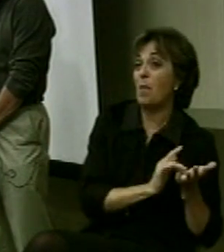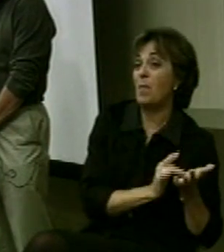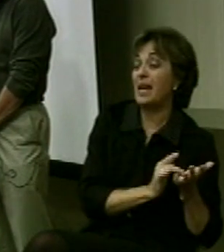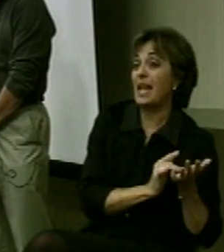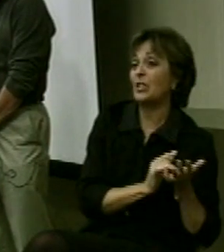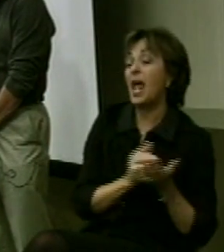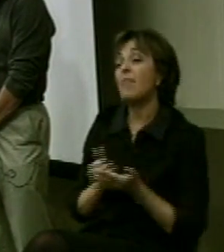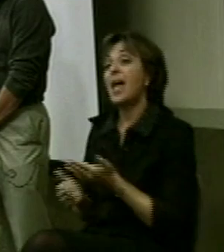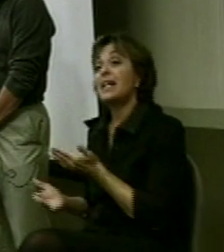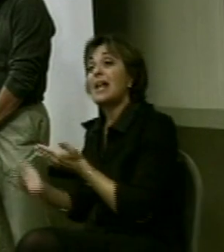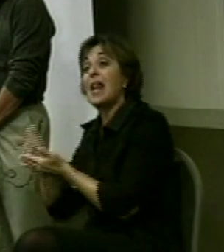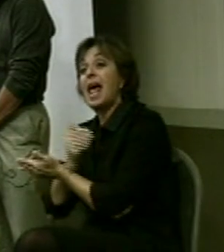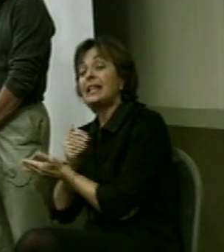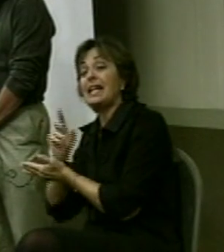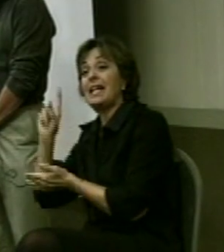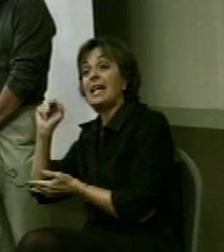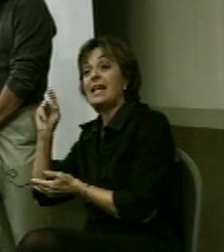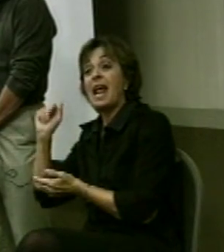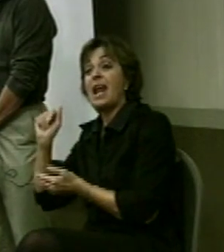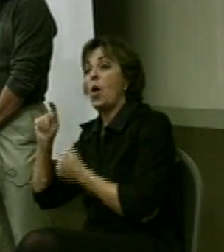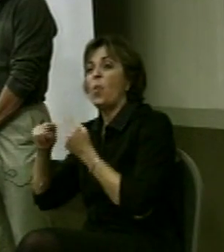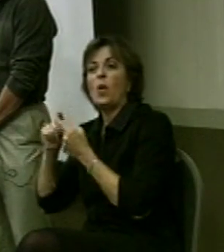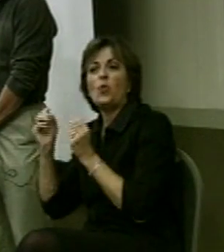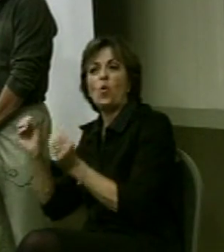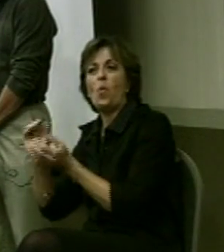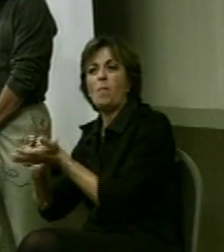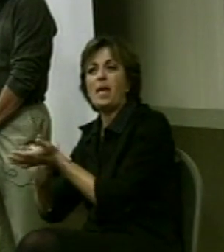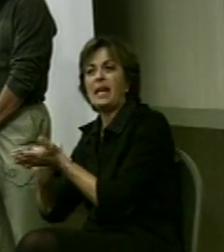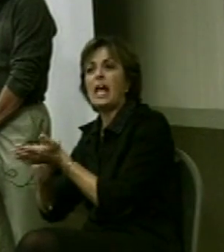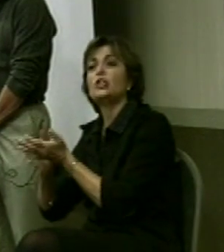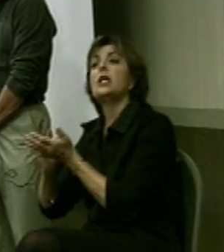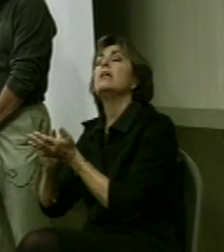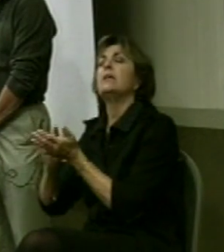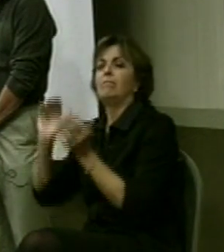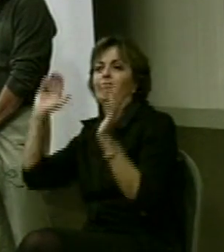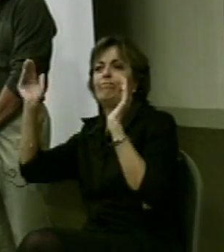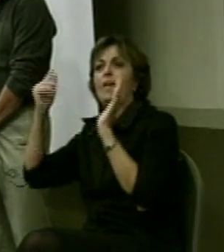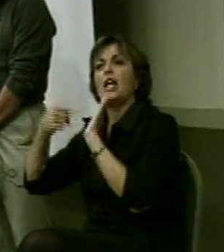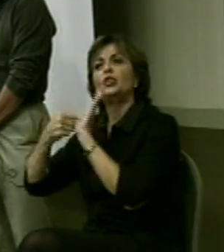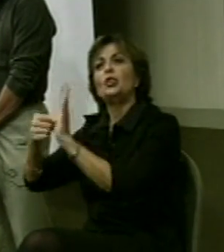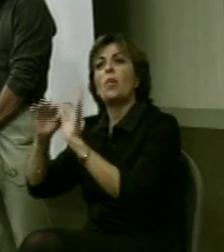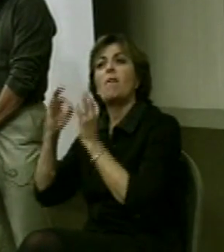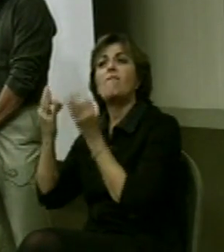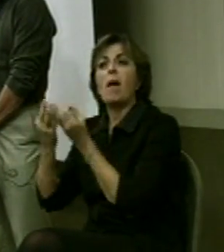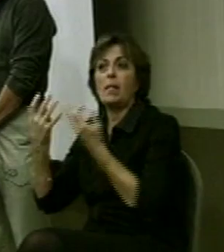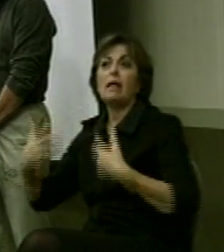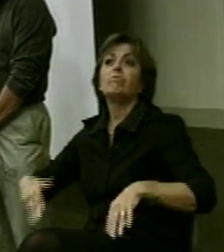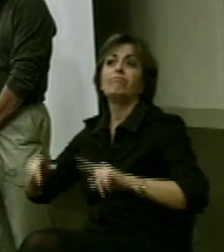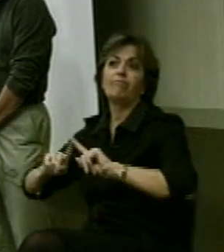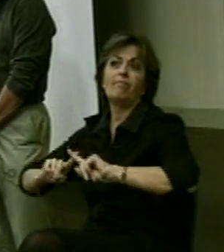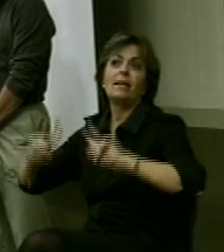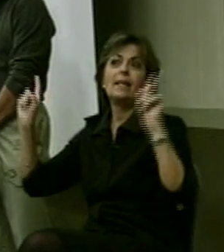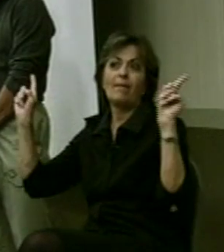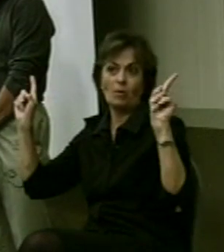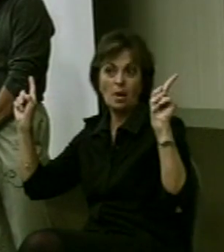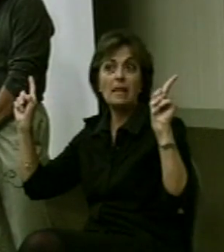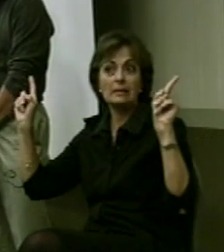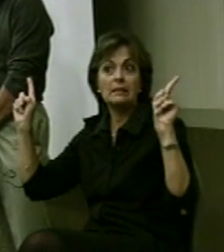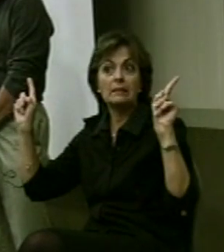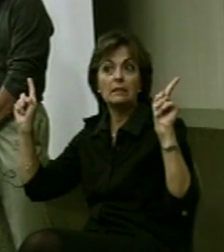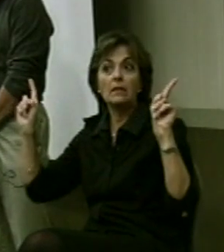on the medication, and then they collected data when he was off the medication. They could show the family the difference, and it was a significant difference.